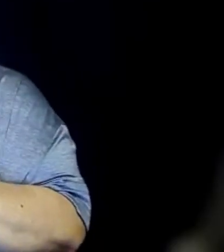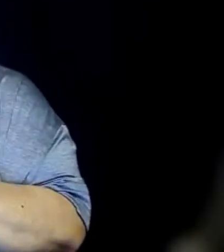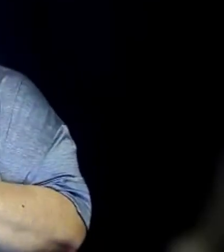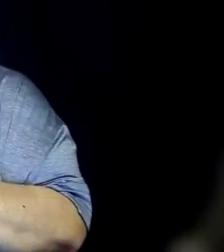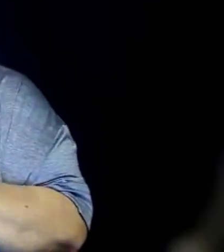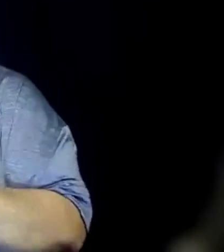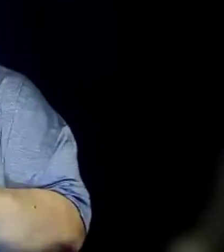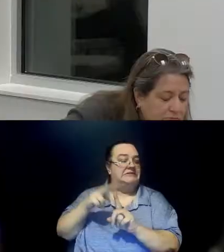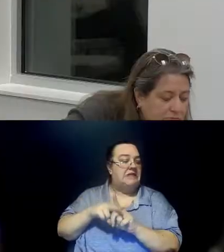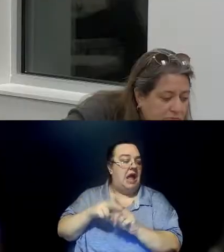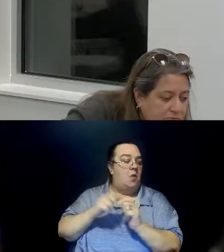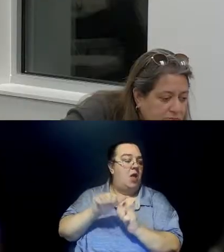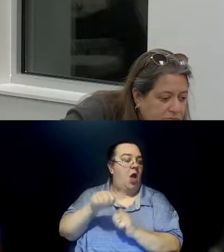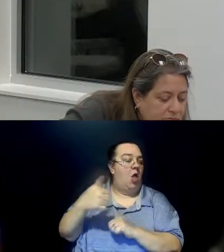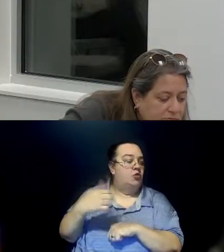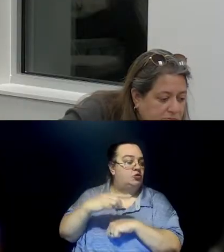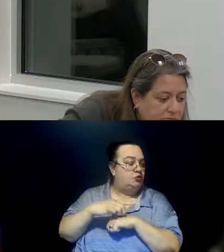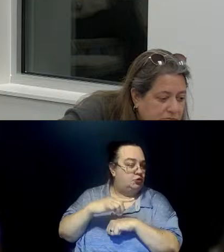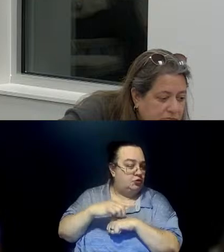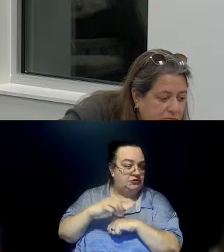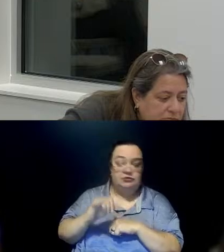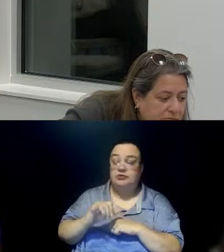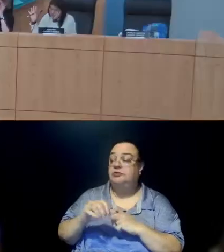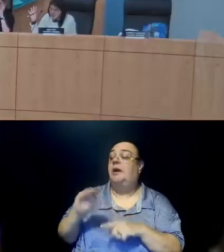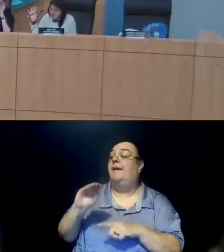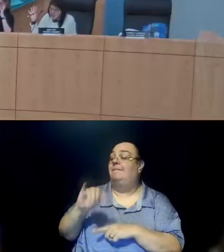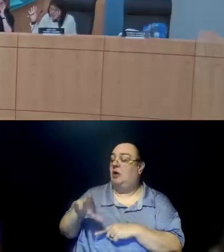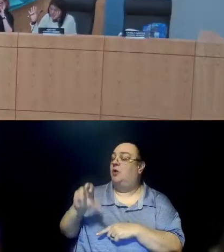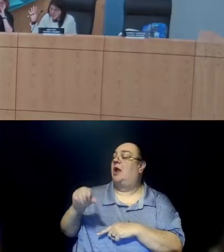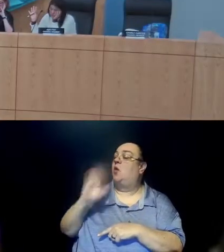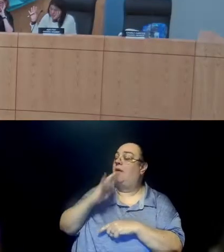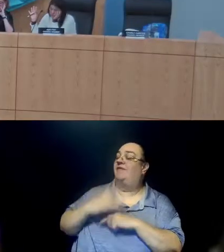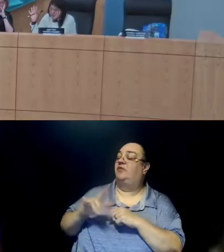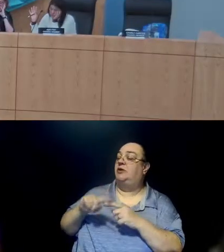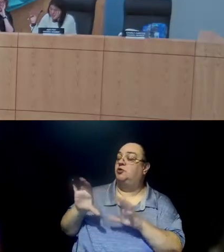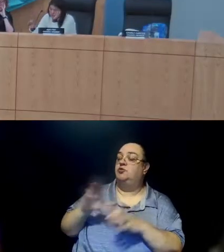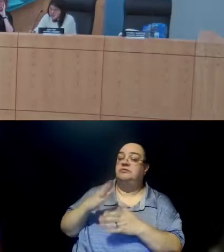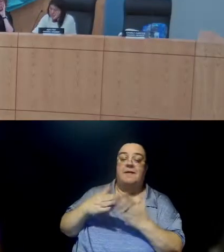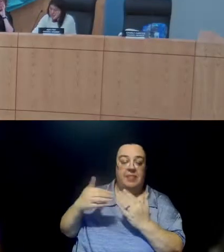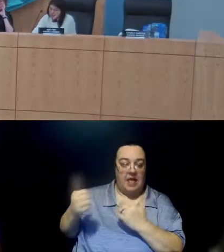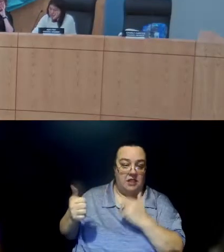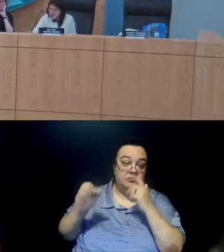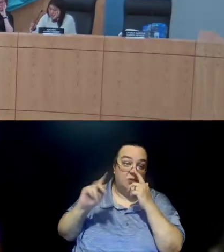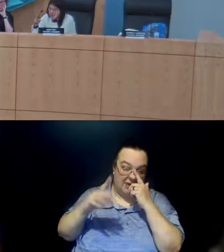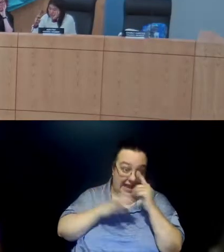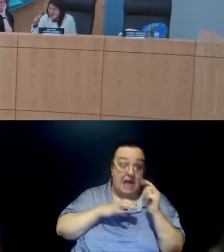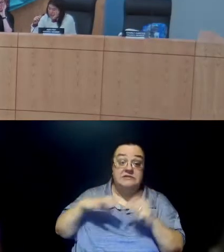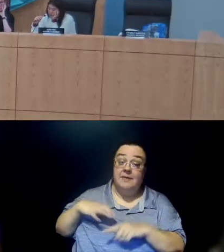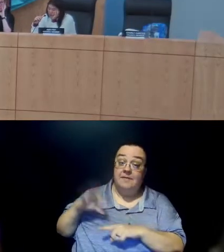duties. Yeah, they'd be freed up to do something else perhaps. Councilmember Fry?